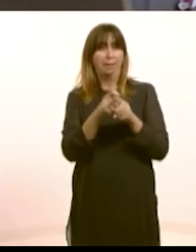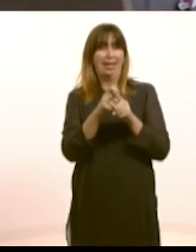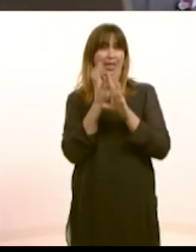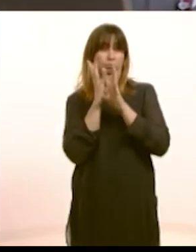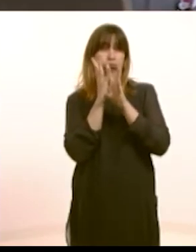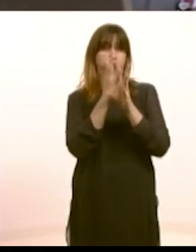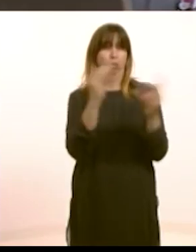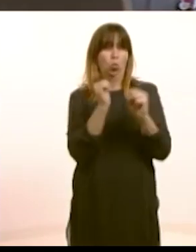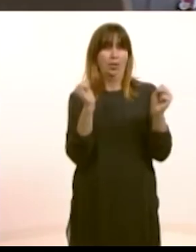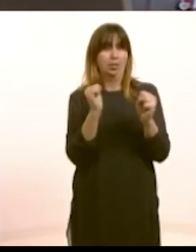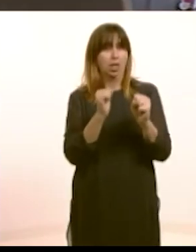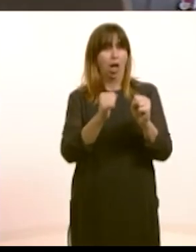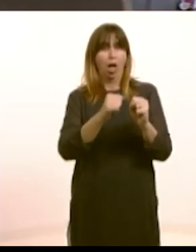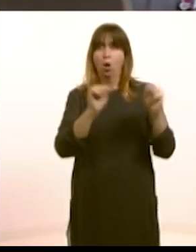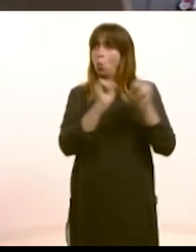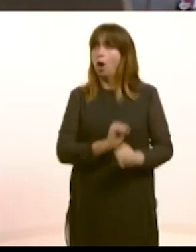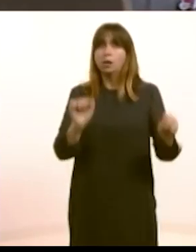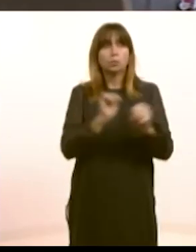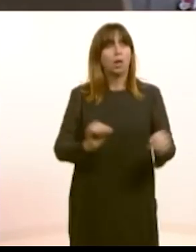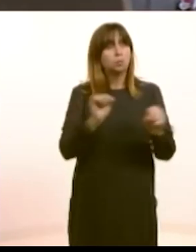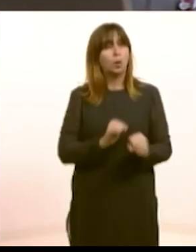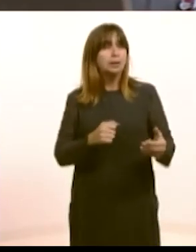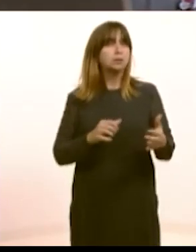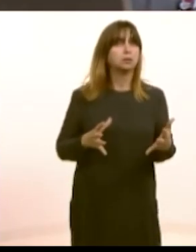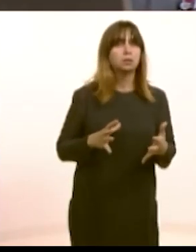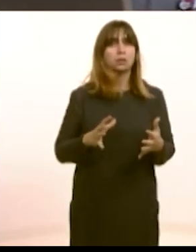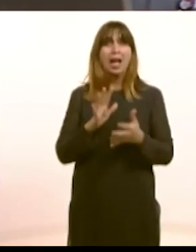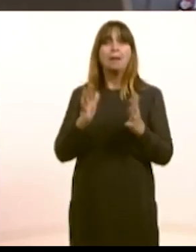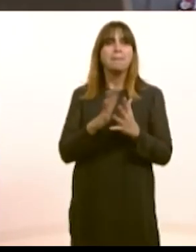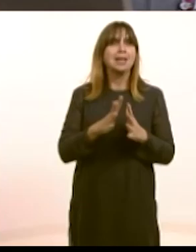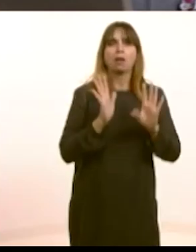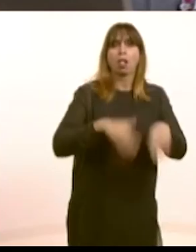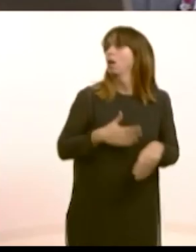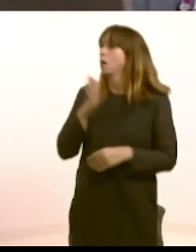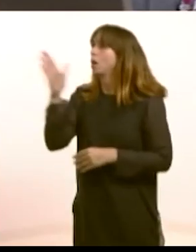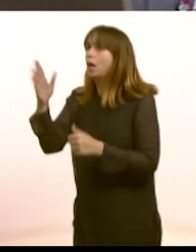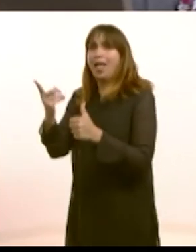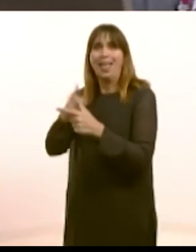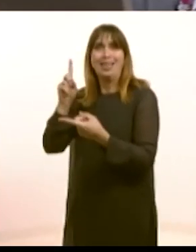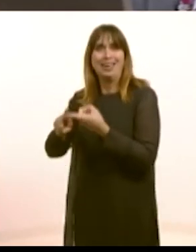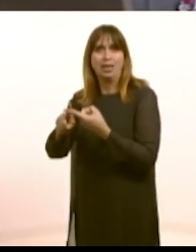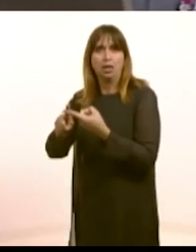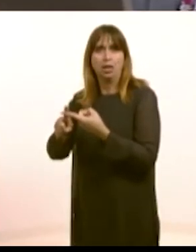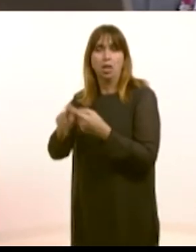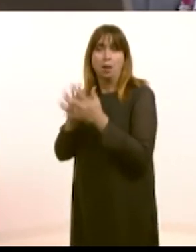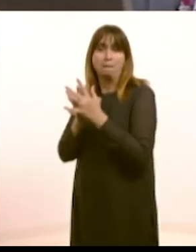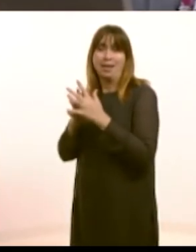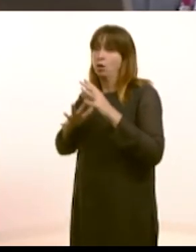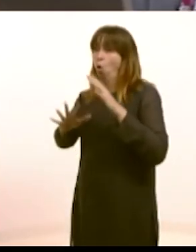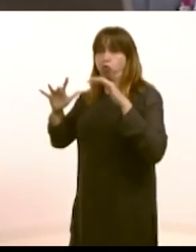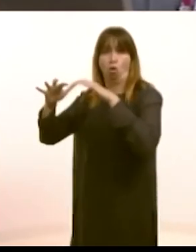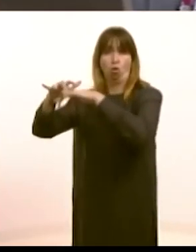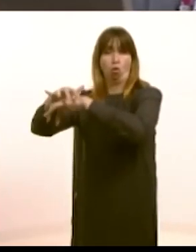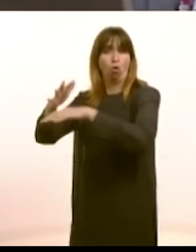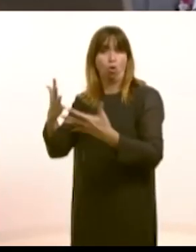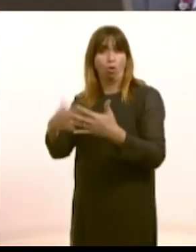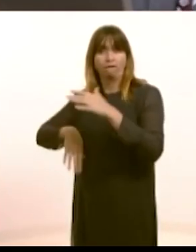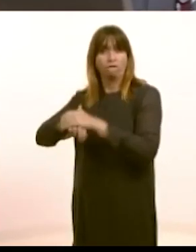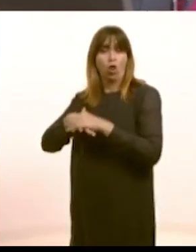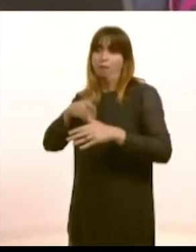the winter months put an enormous strain on our A&E departments as patients go there to seek medical